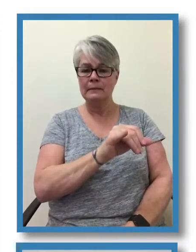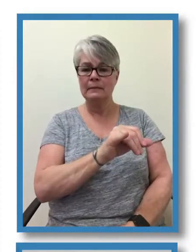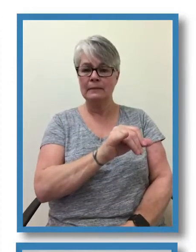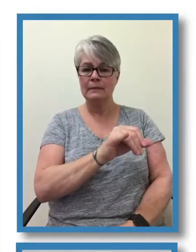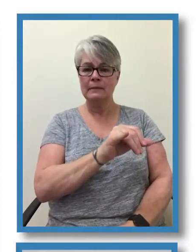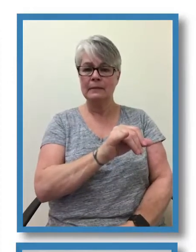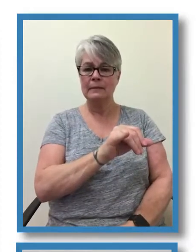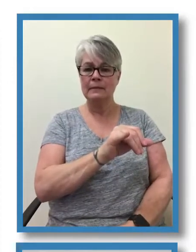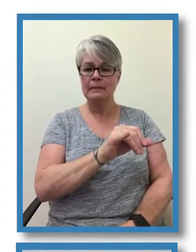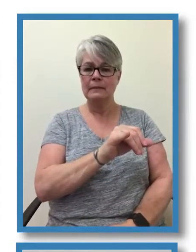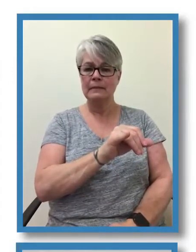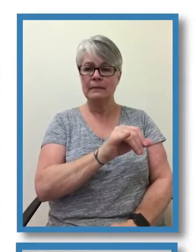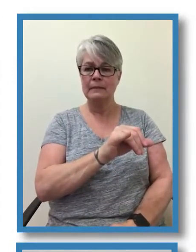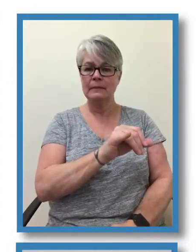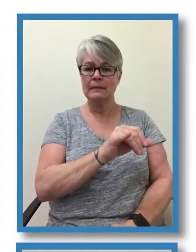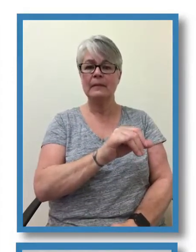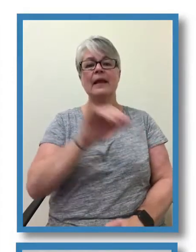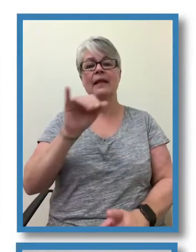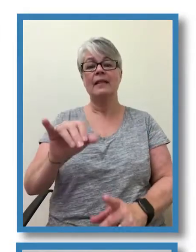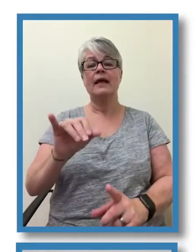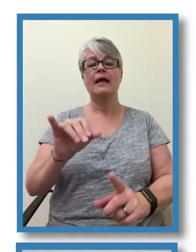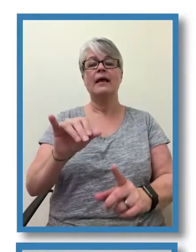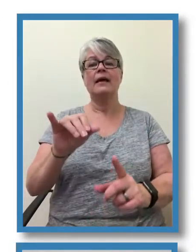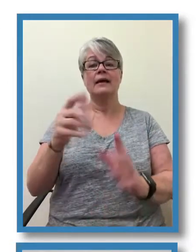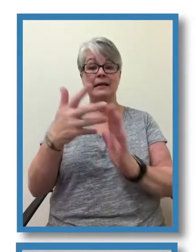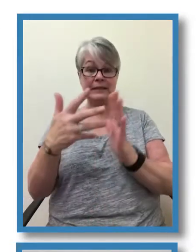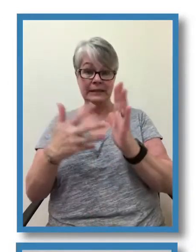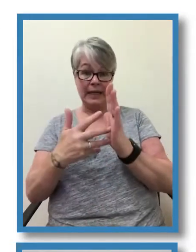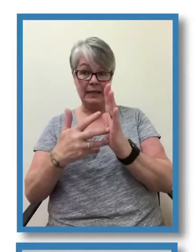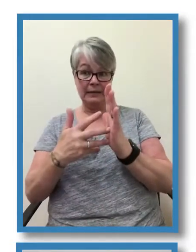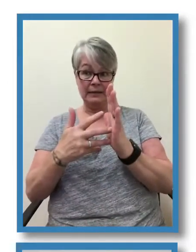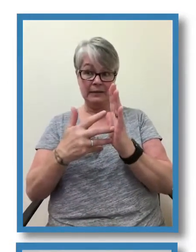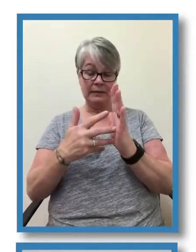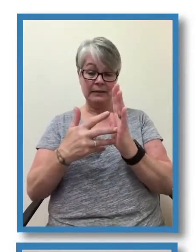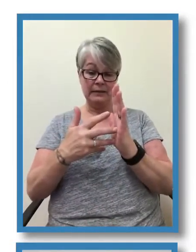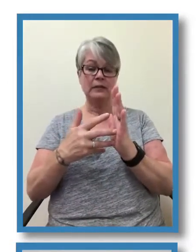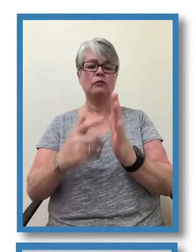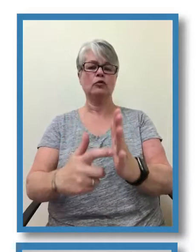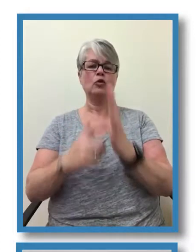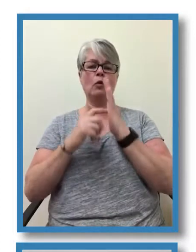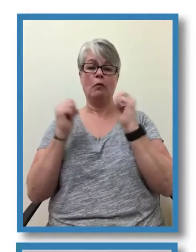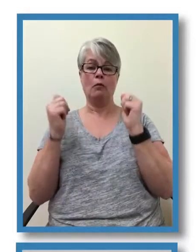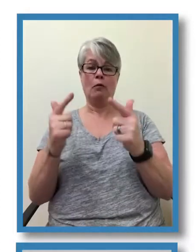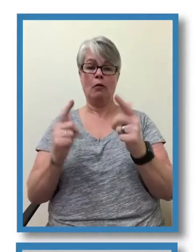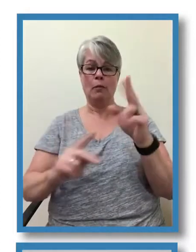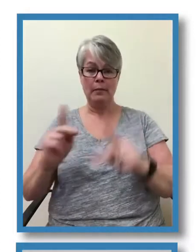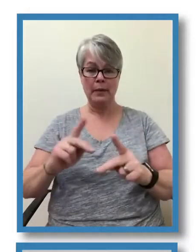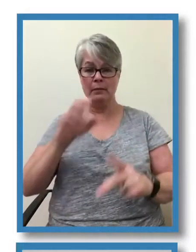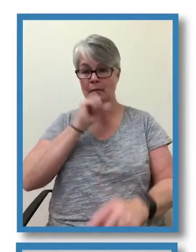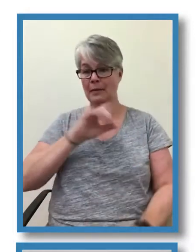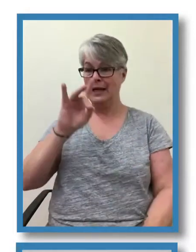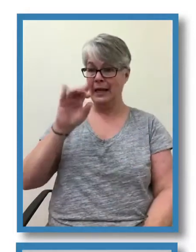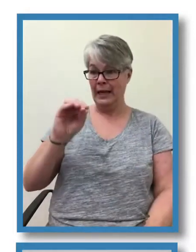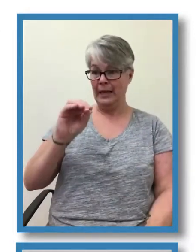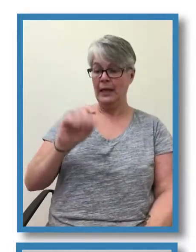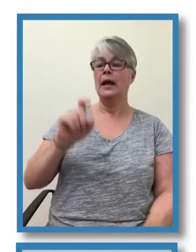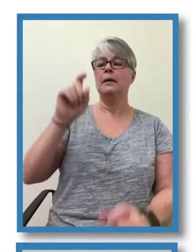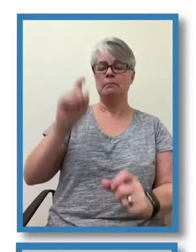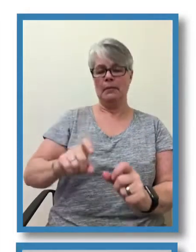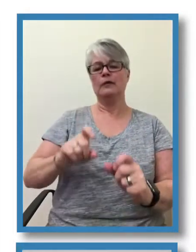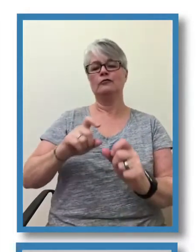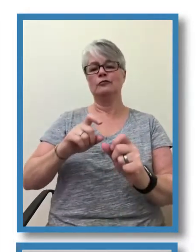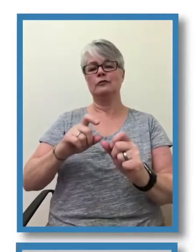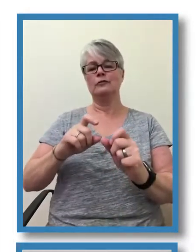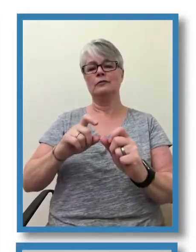tests that's done as a brief cognitive test to see whether or not someone has cognitive impairment, and even to raise